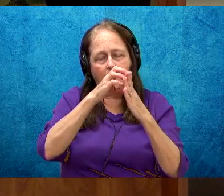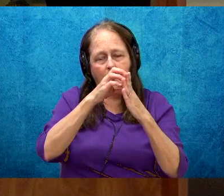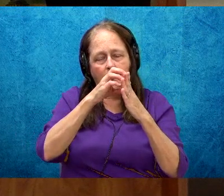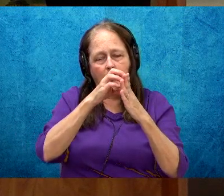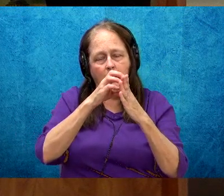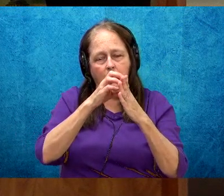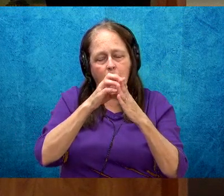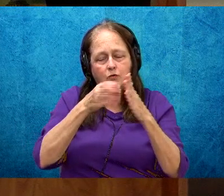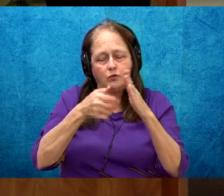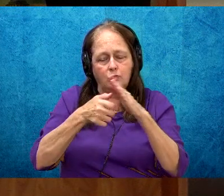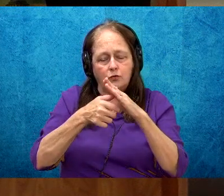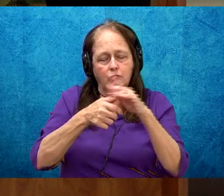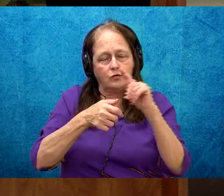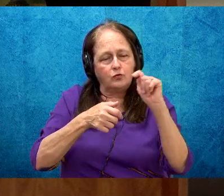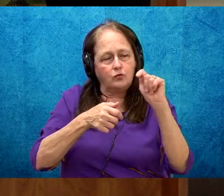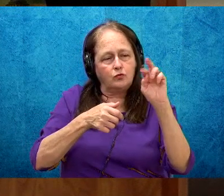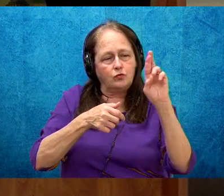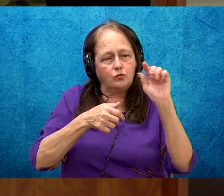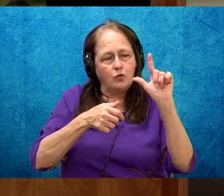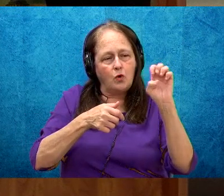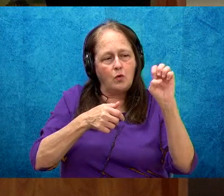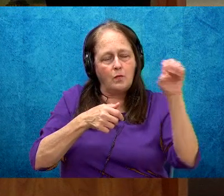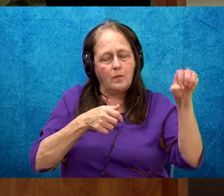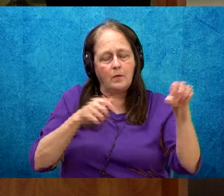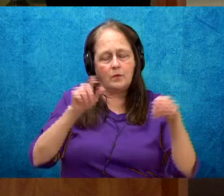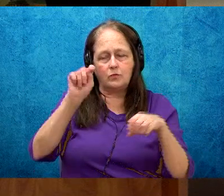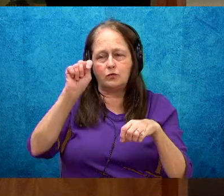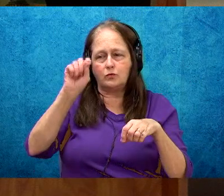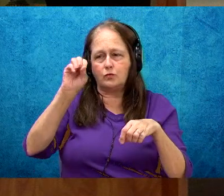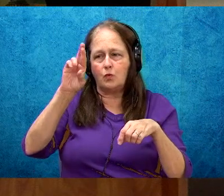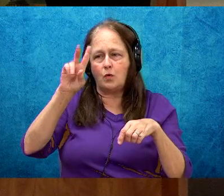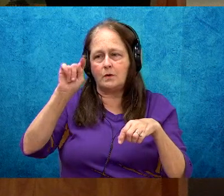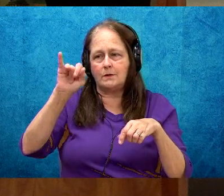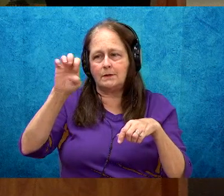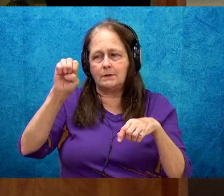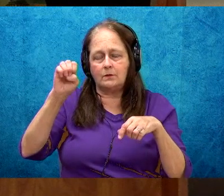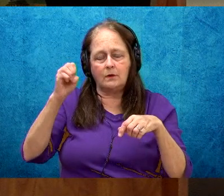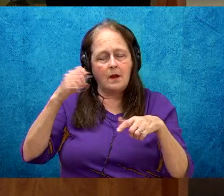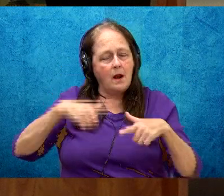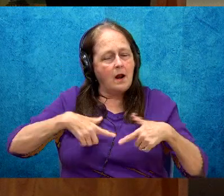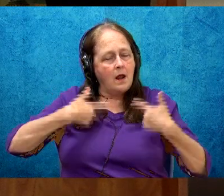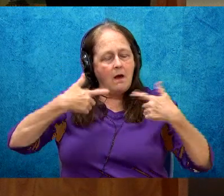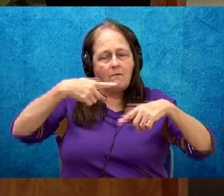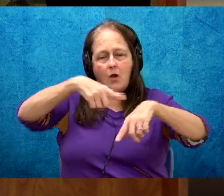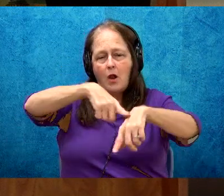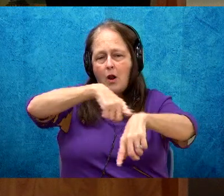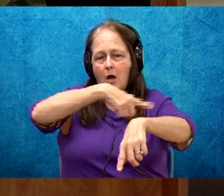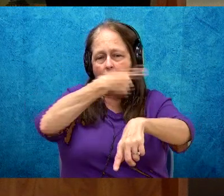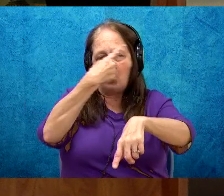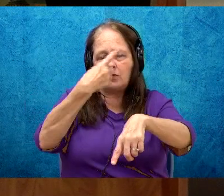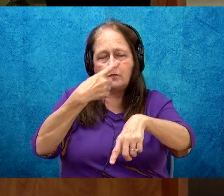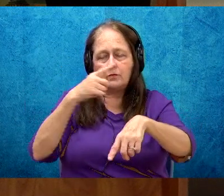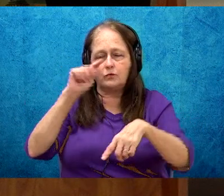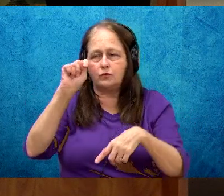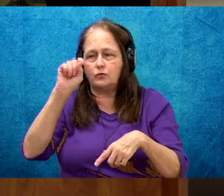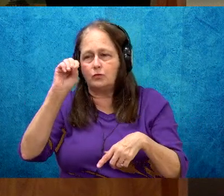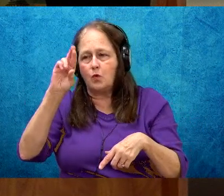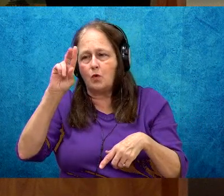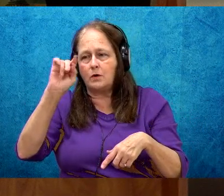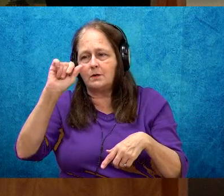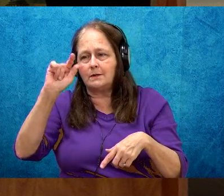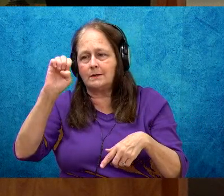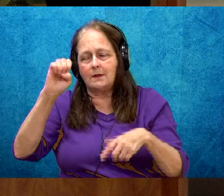and turtles both live longer than many other animals. Tortoises live the longest.